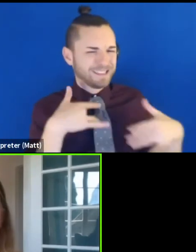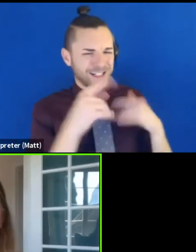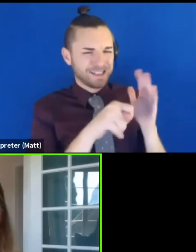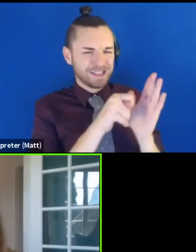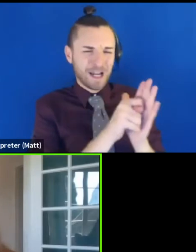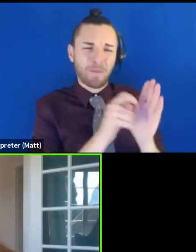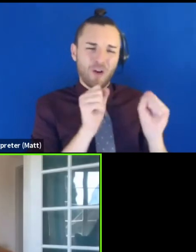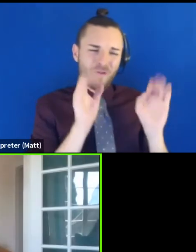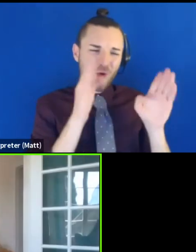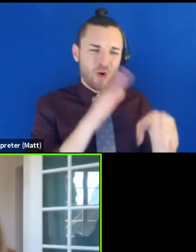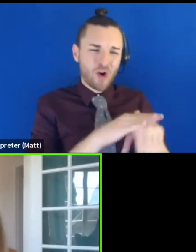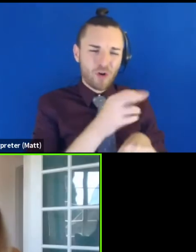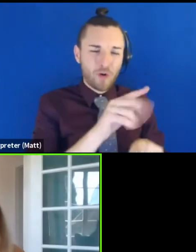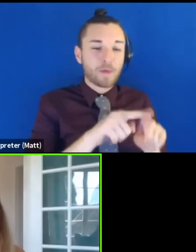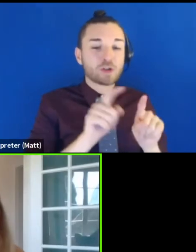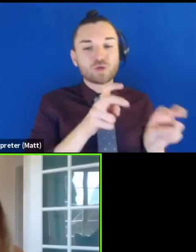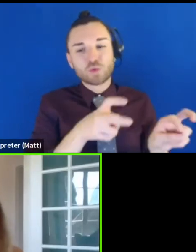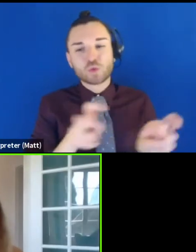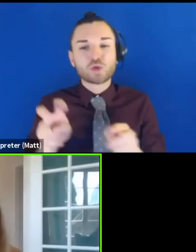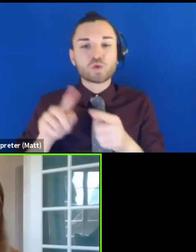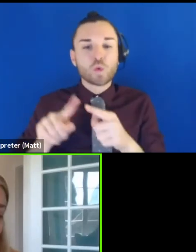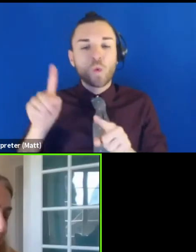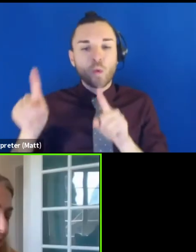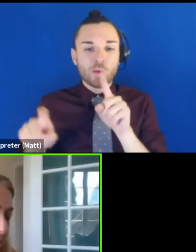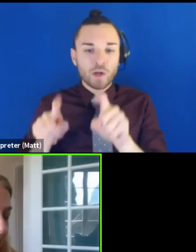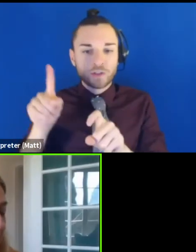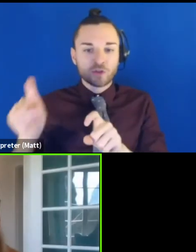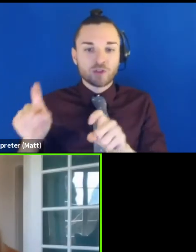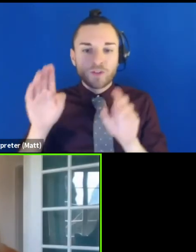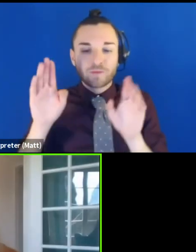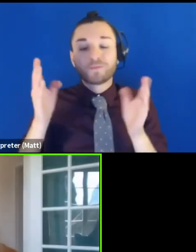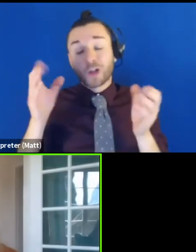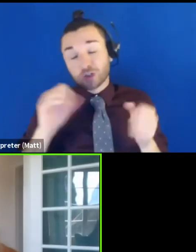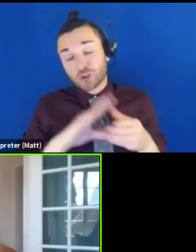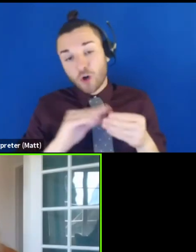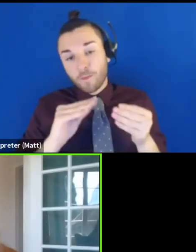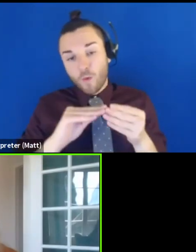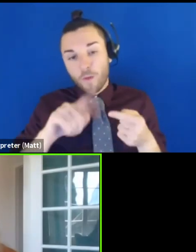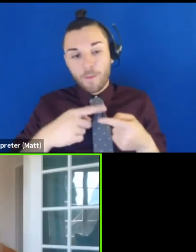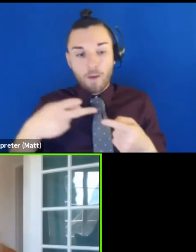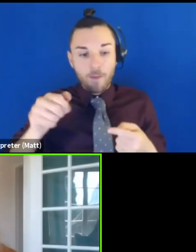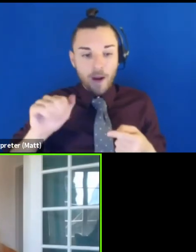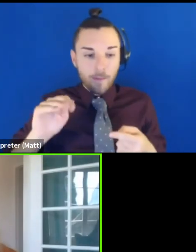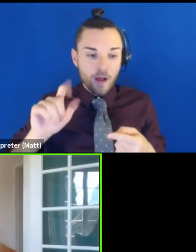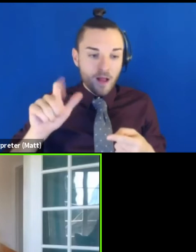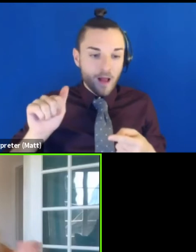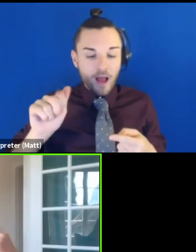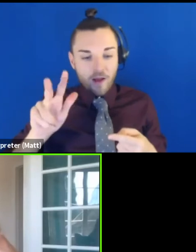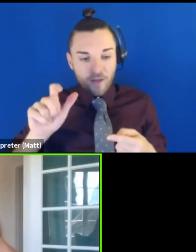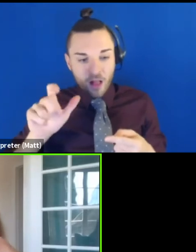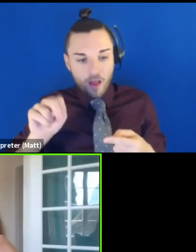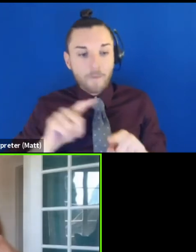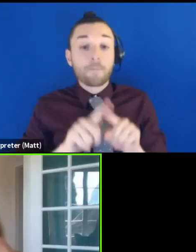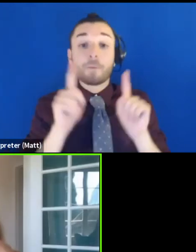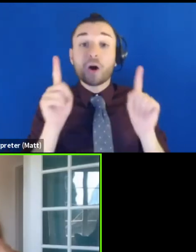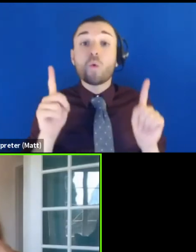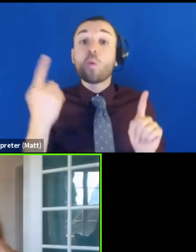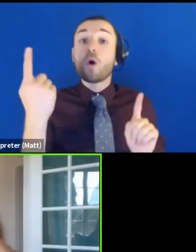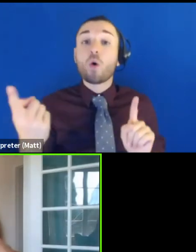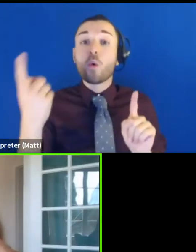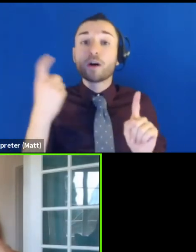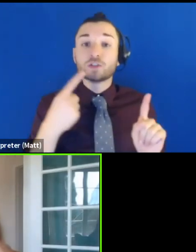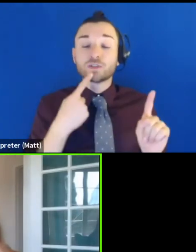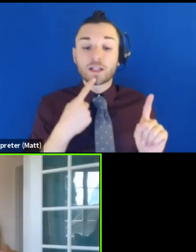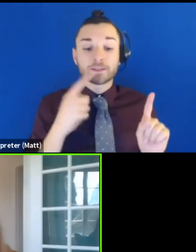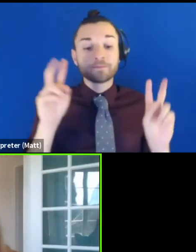going to go to some questions, excuse me, about Sam Fox and Pamela Adlon. But okay, so here's somebody. Is there a difference between how male